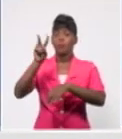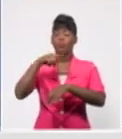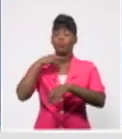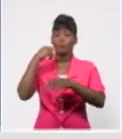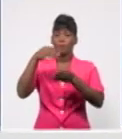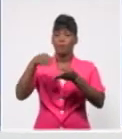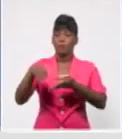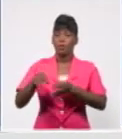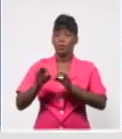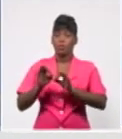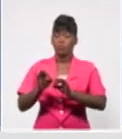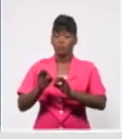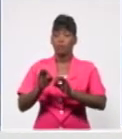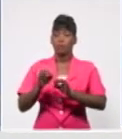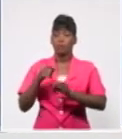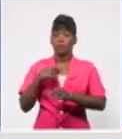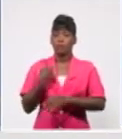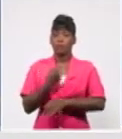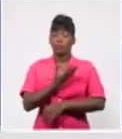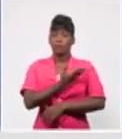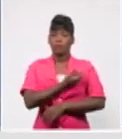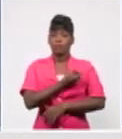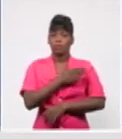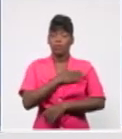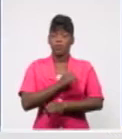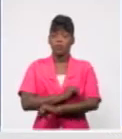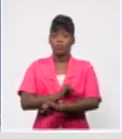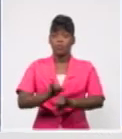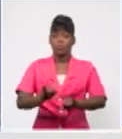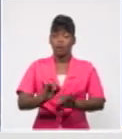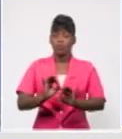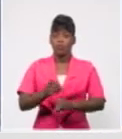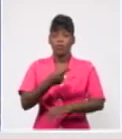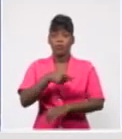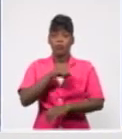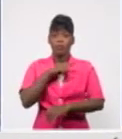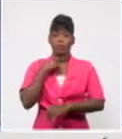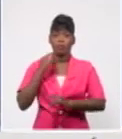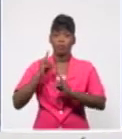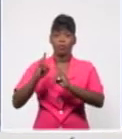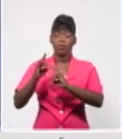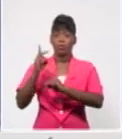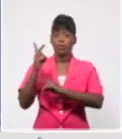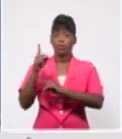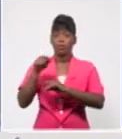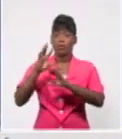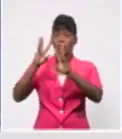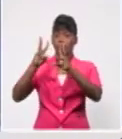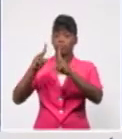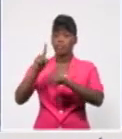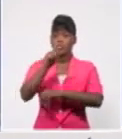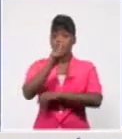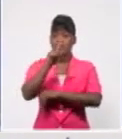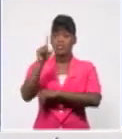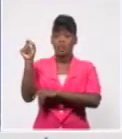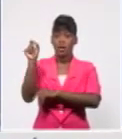means that the island has a mortality rate of 2.37%, in opposition to the global rate